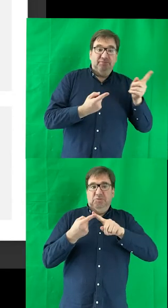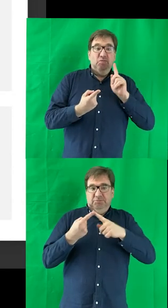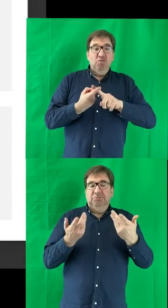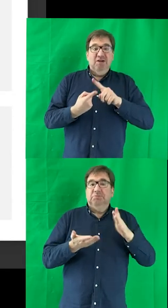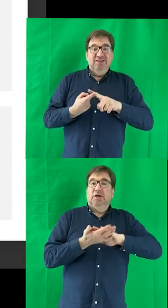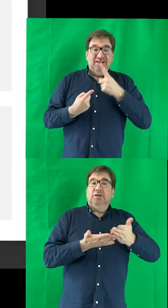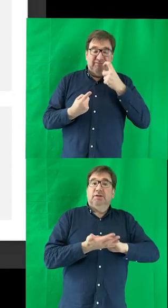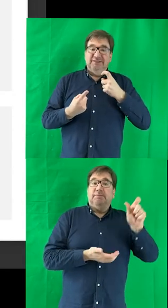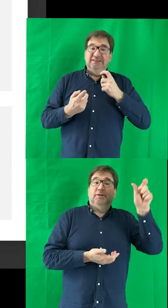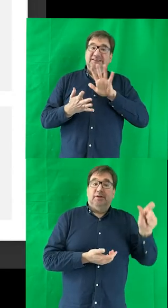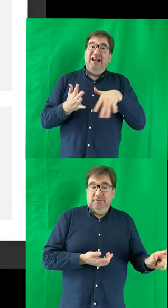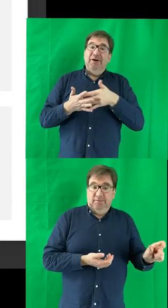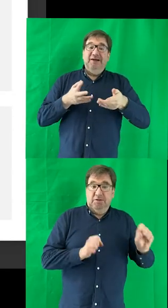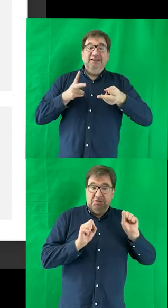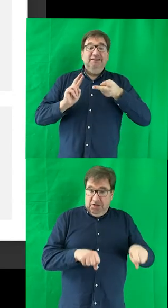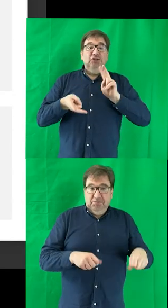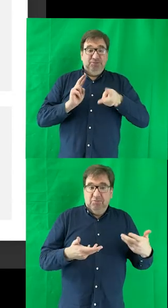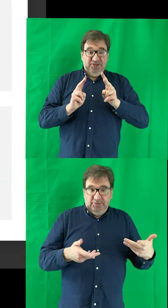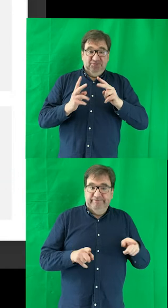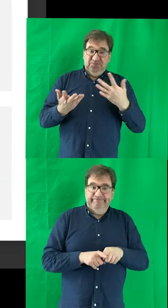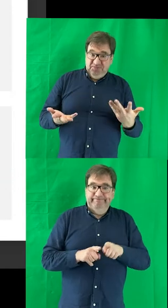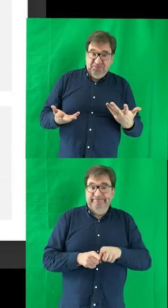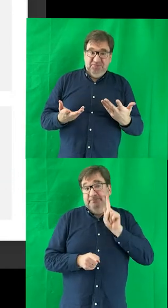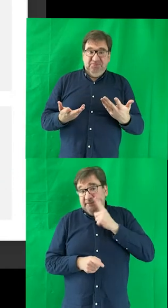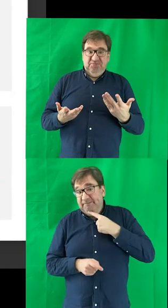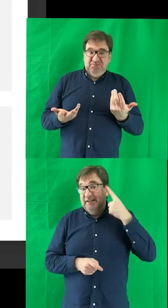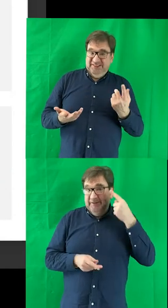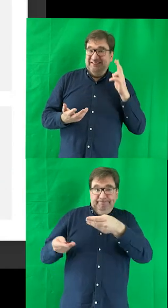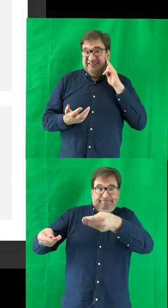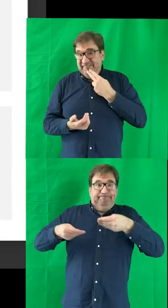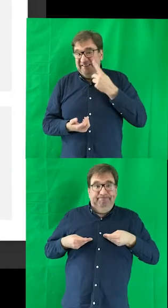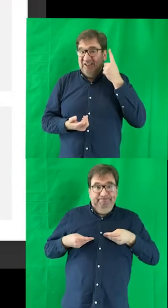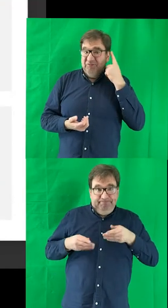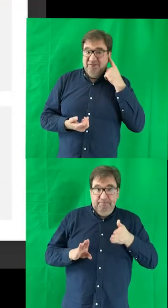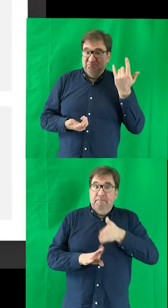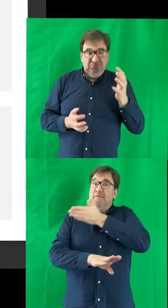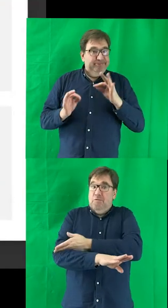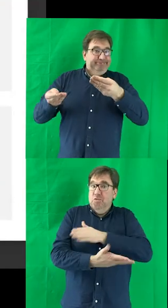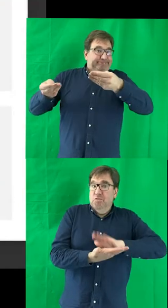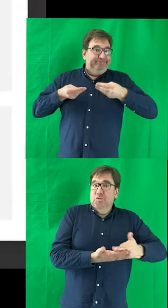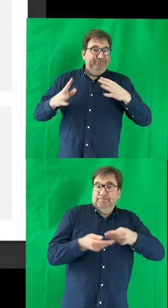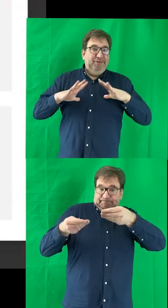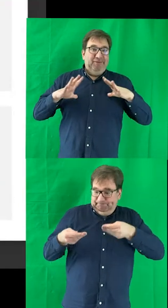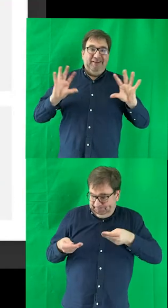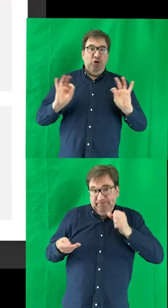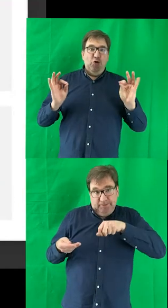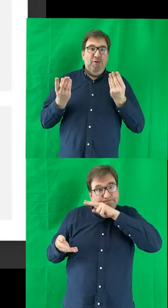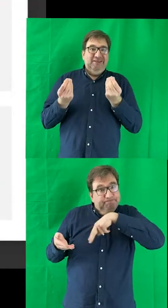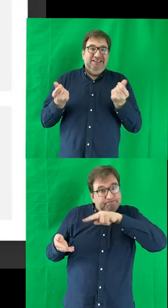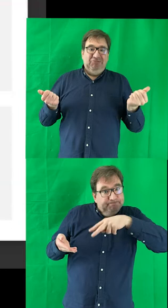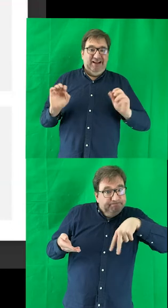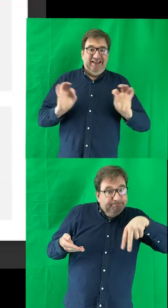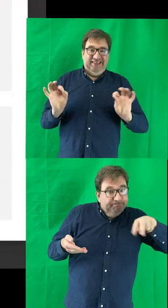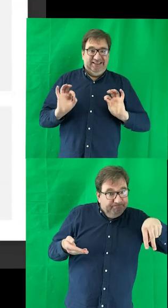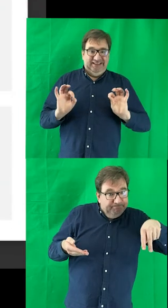We can have the case where sign language interpreters, be they hearing or deaf, can have